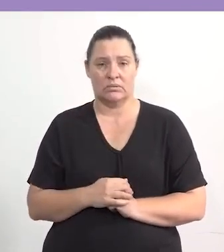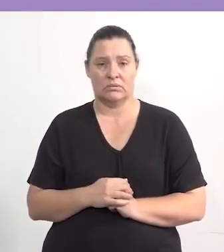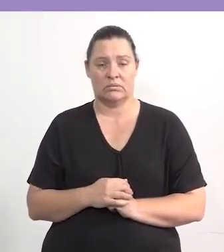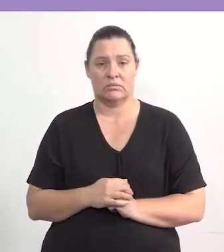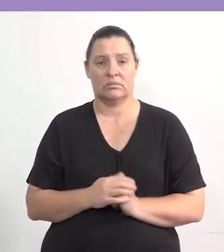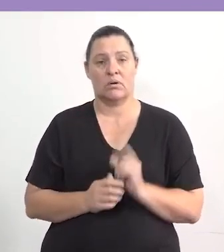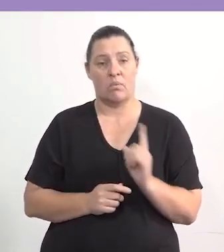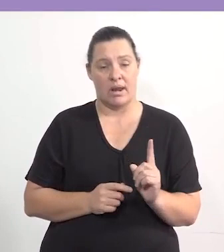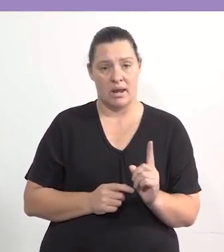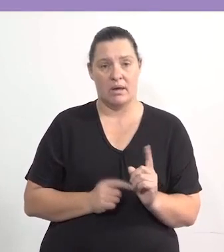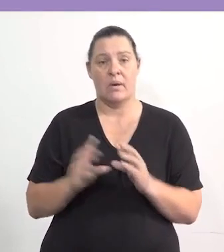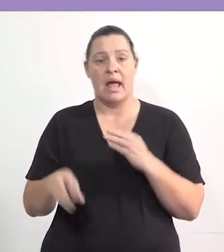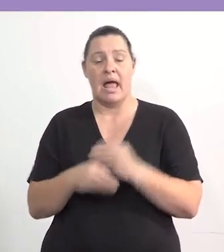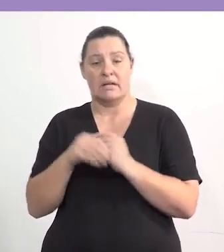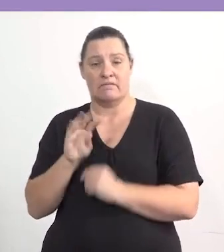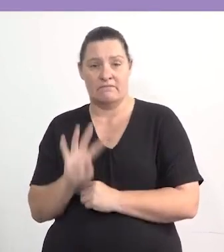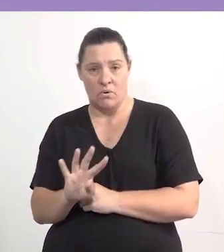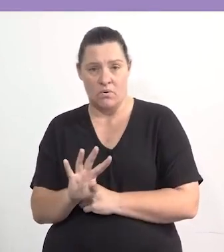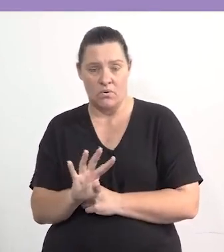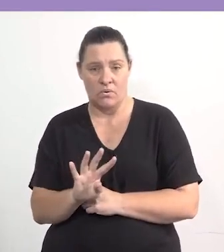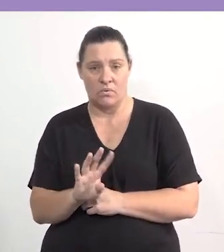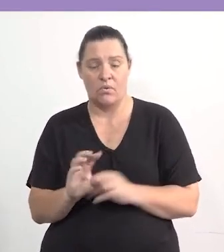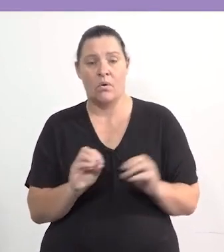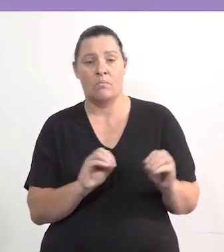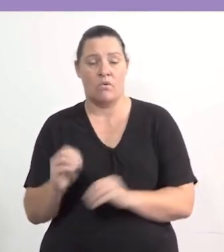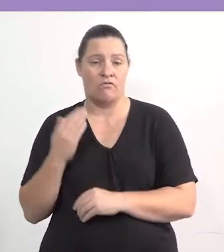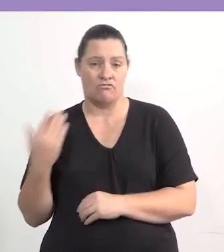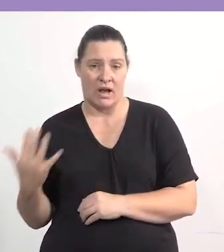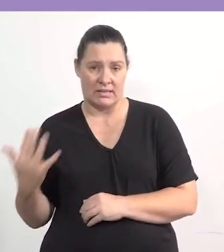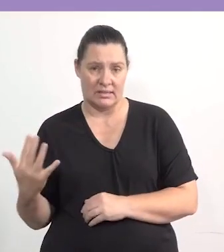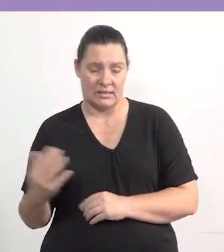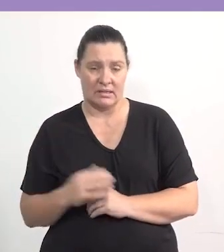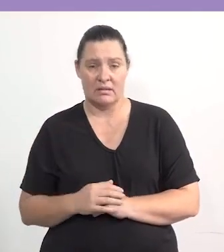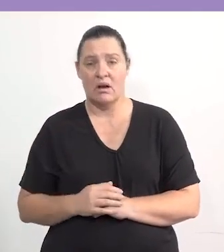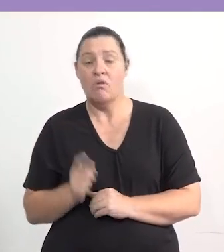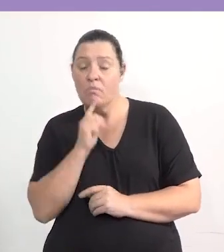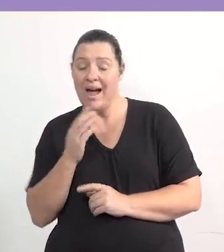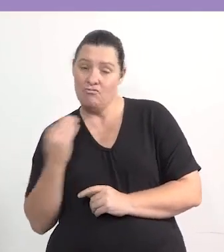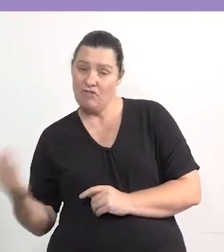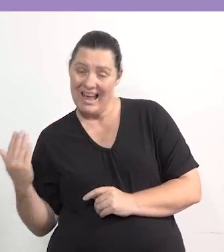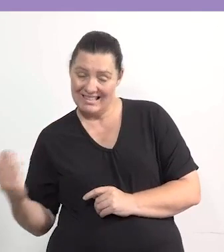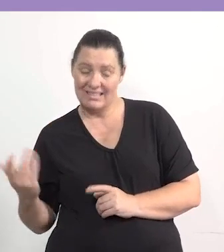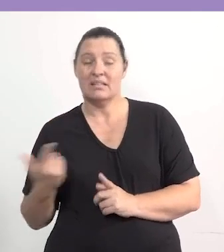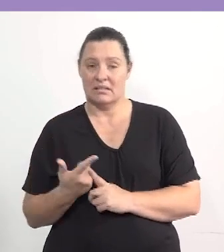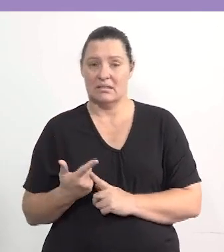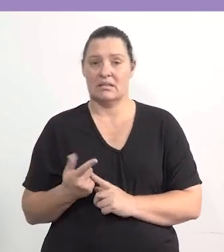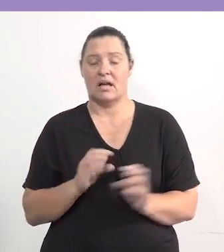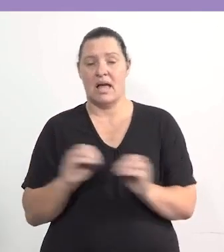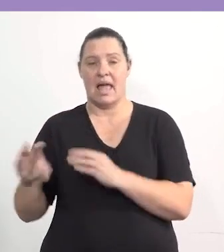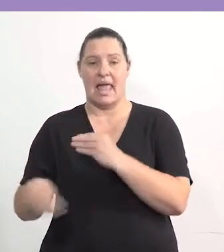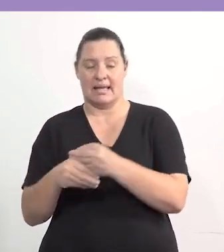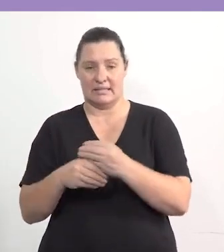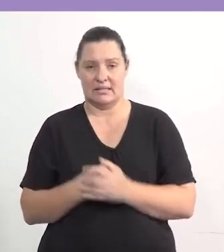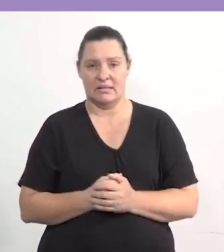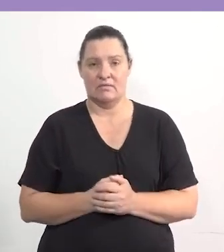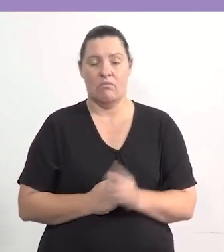1, and when we are adding 4, we are going to move to the right because addition is to the right. So from 1, I